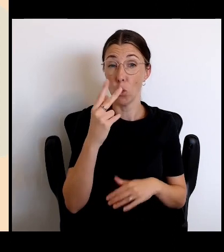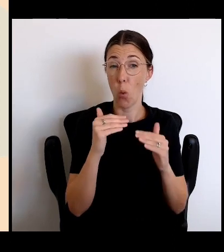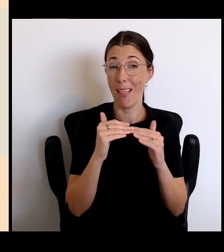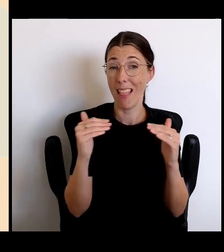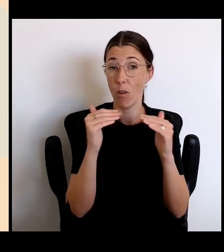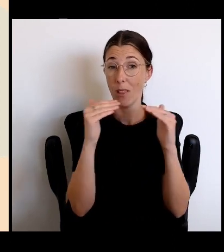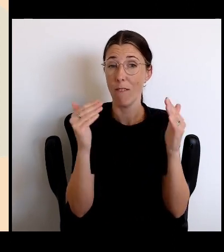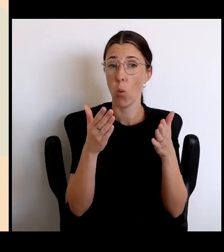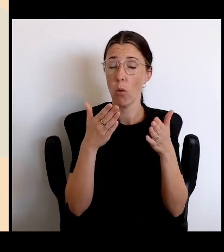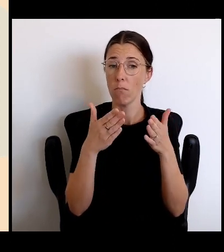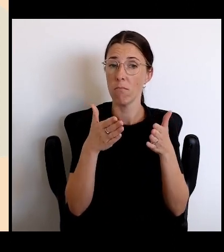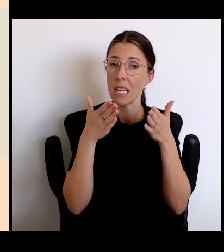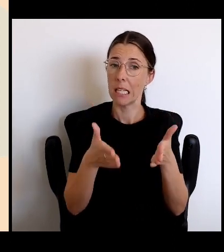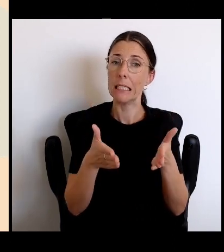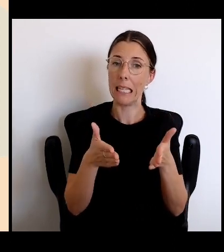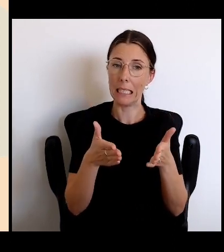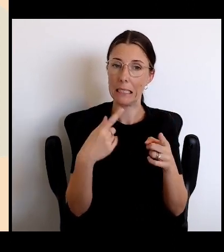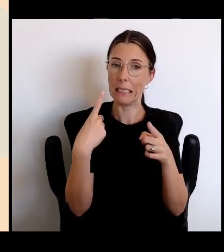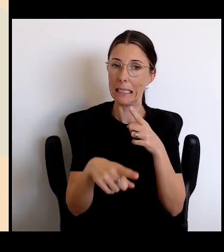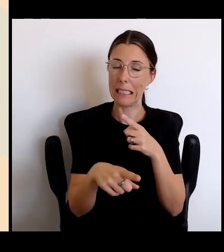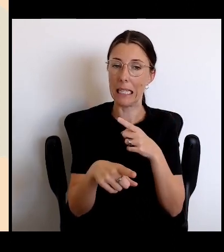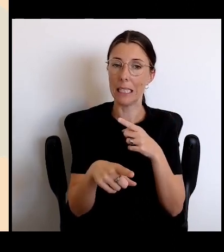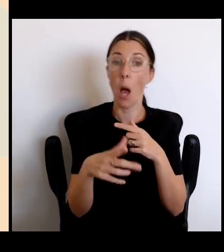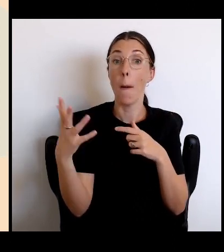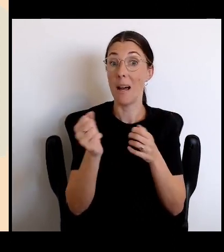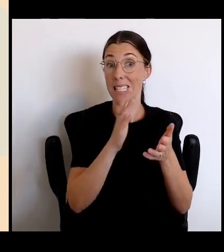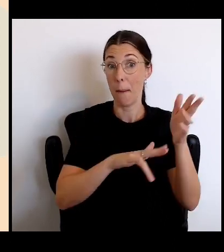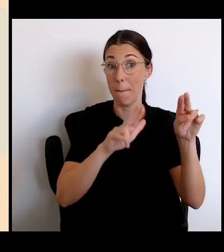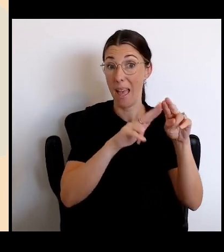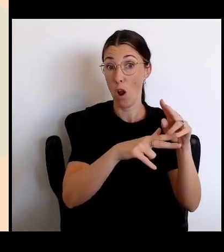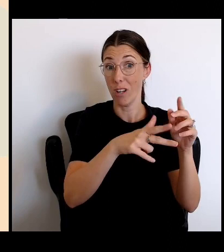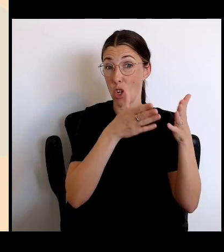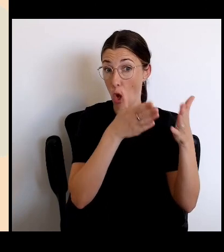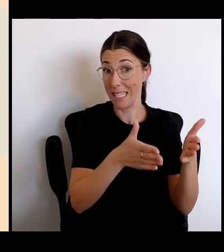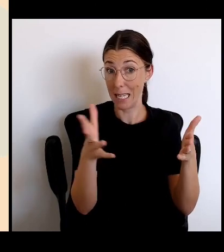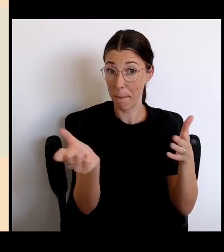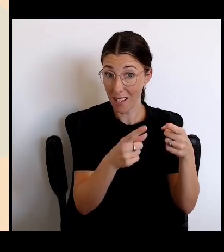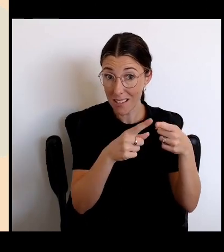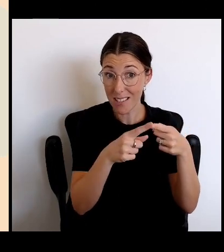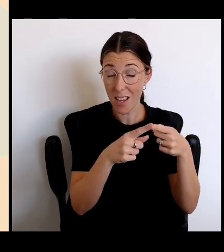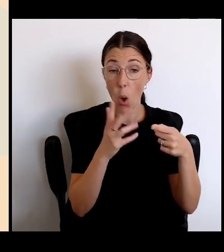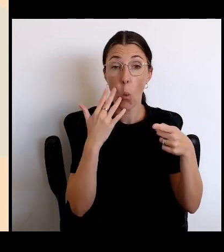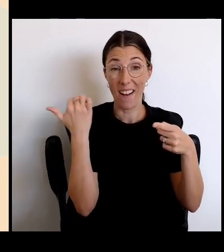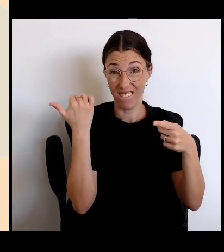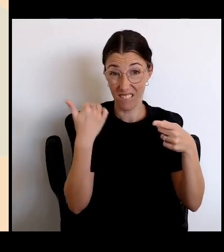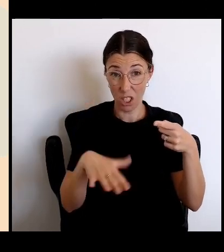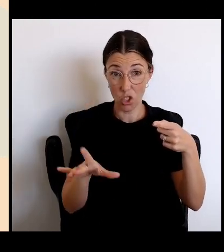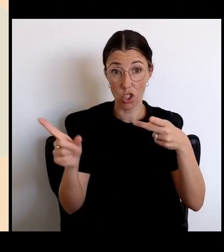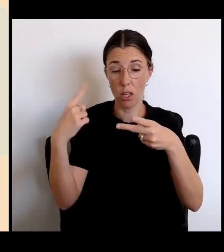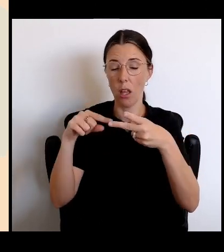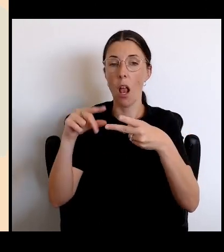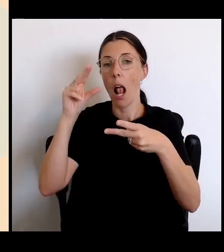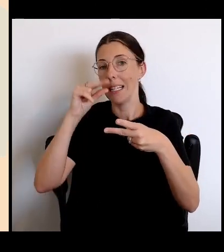So parent consent had to be given for a teenager to take part in the survey. So once the parent consent was given, the teenager was